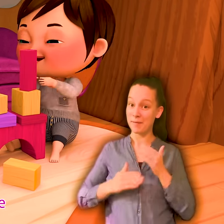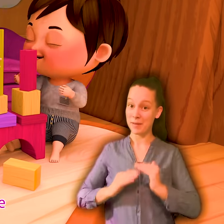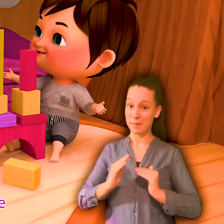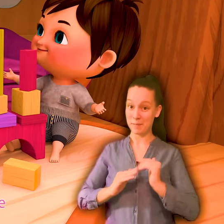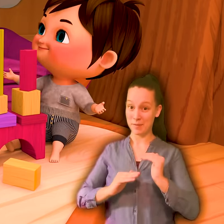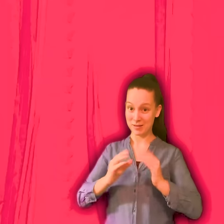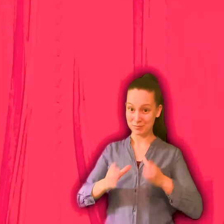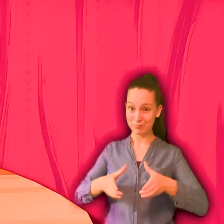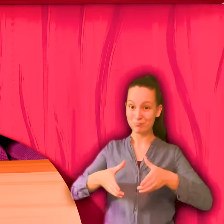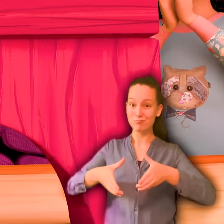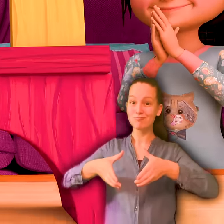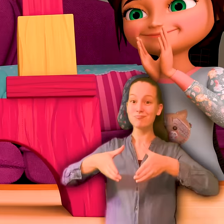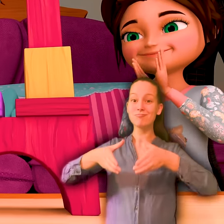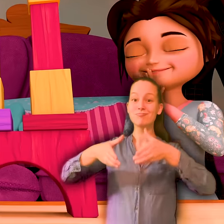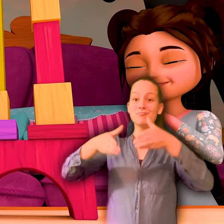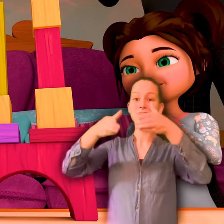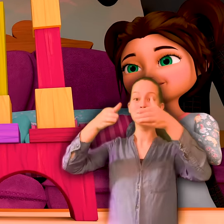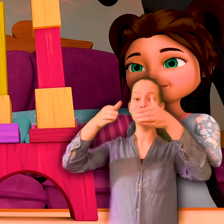me